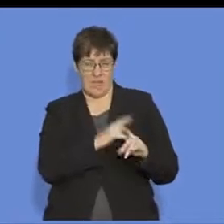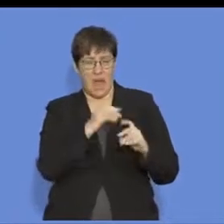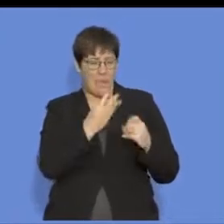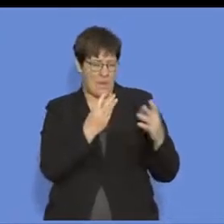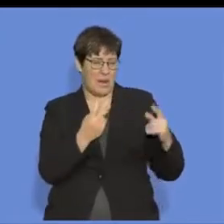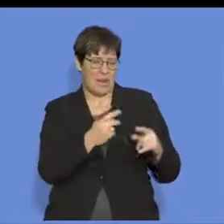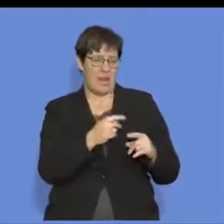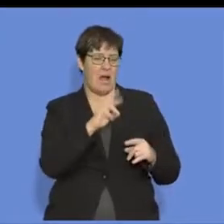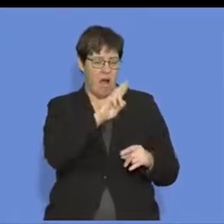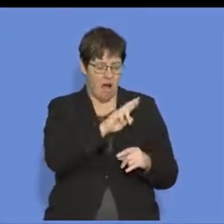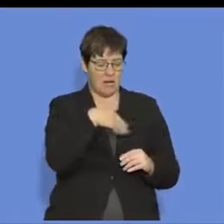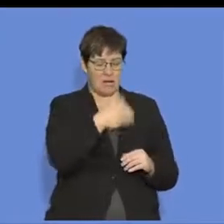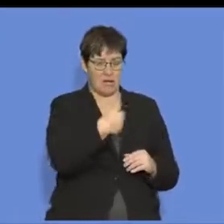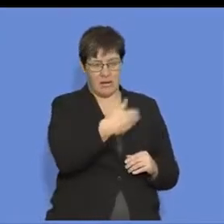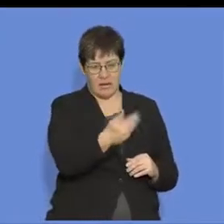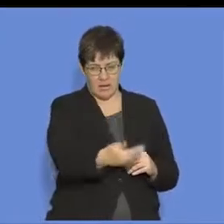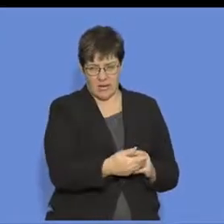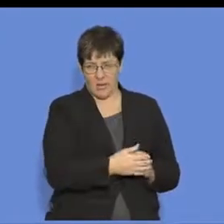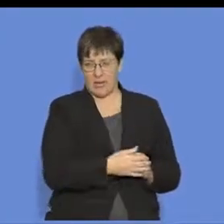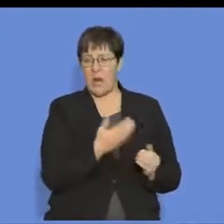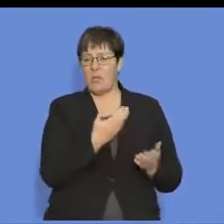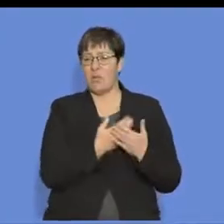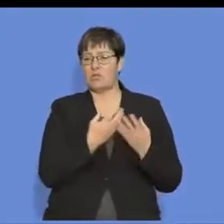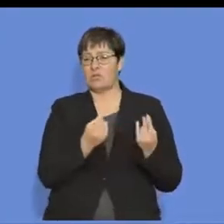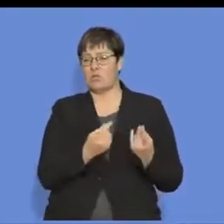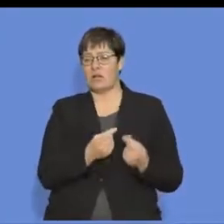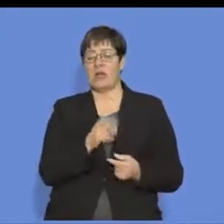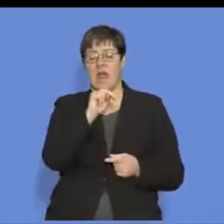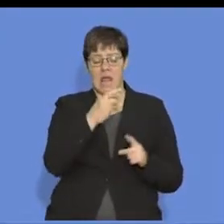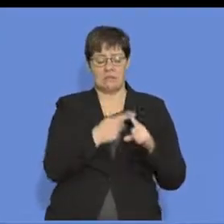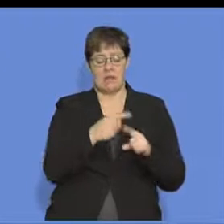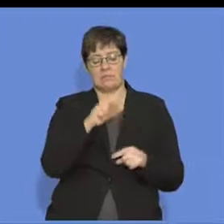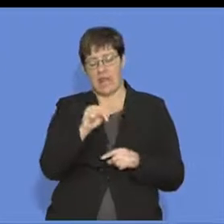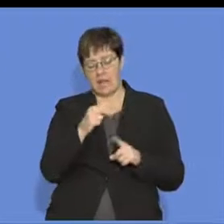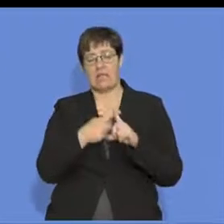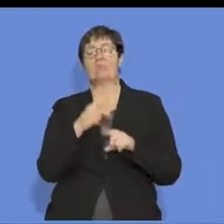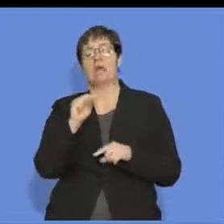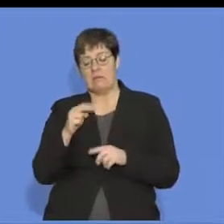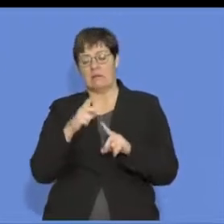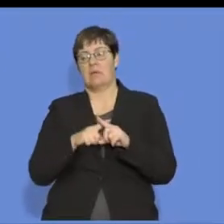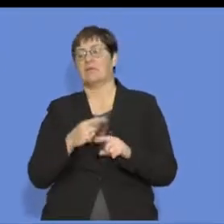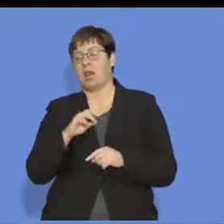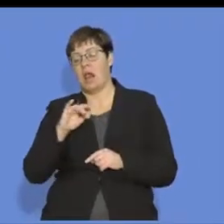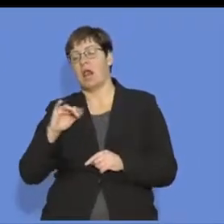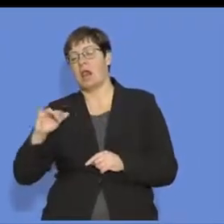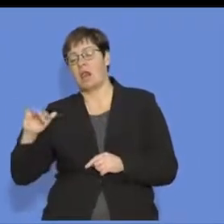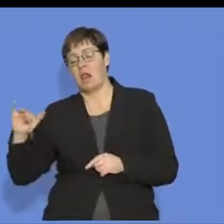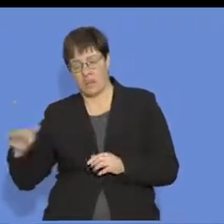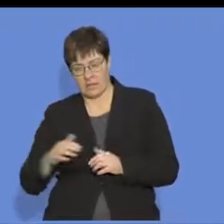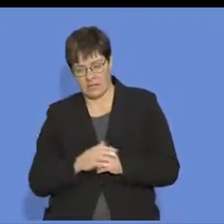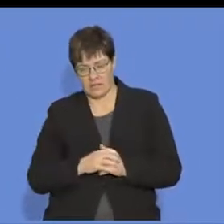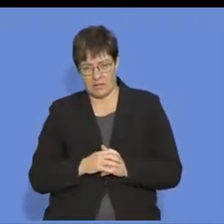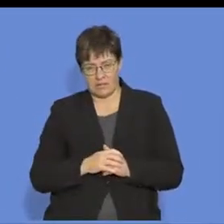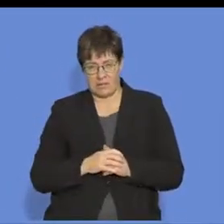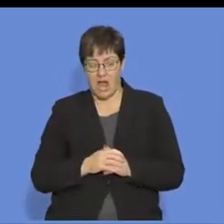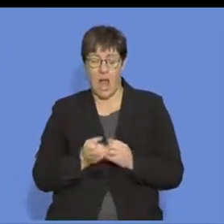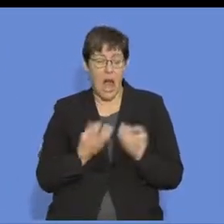the total number of possibles is what? Is n times n times n times n times n times n all the